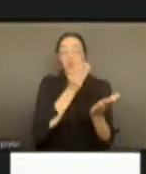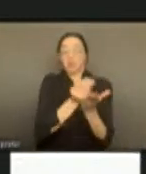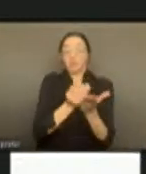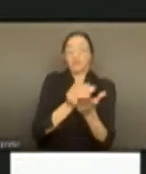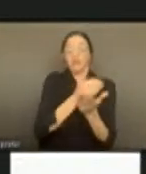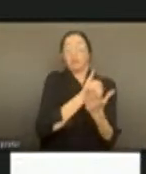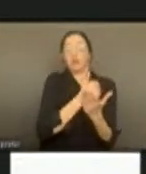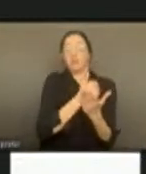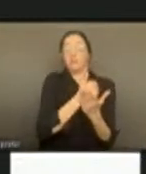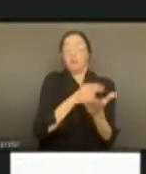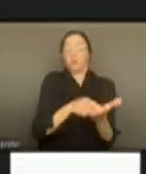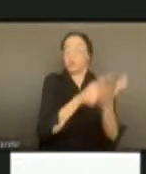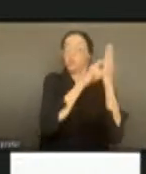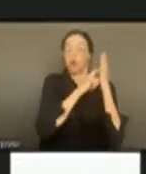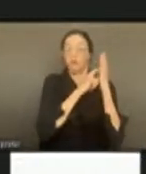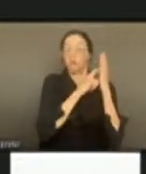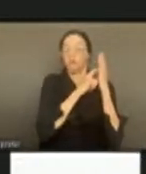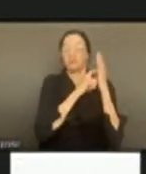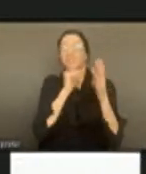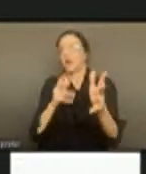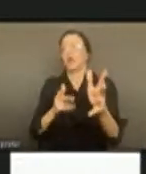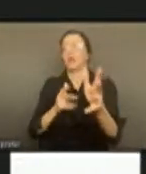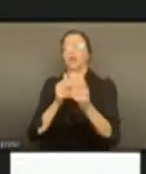I feel like